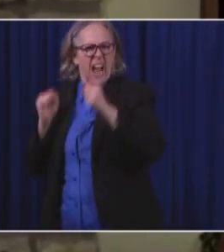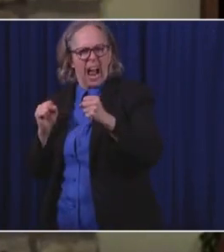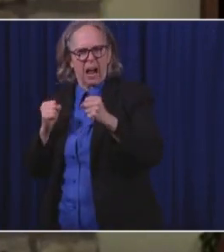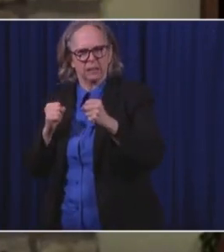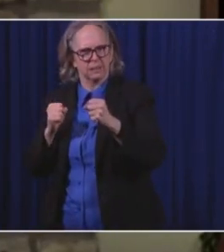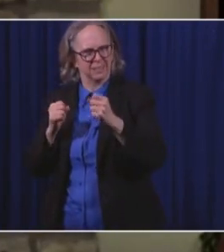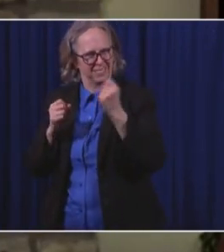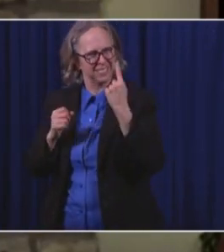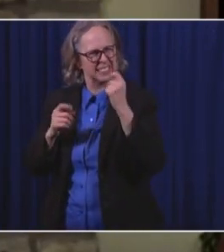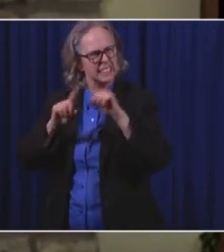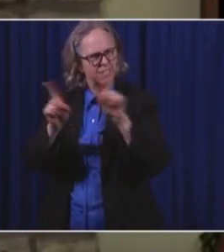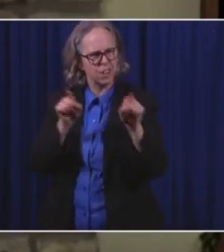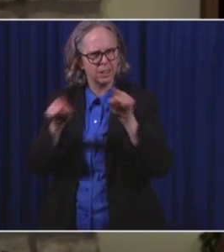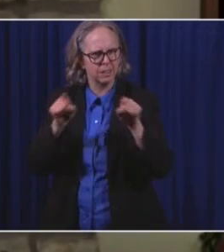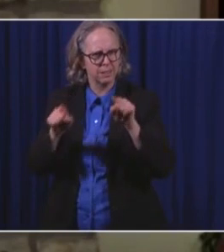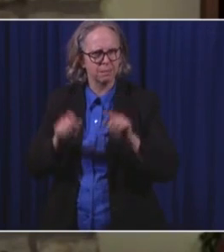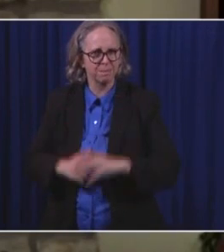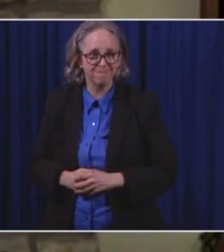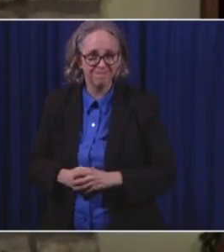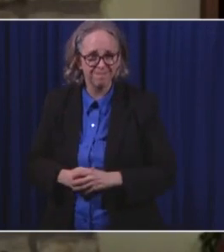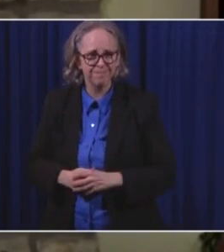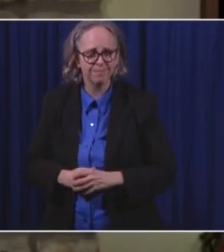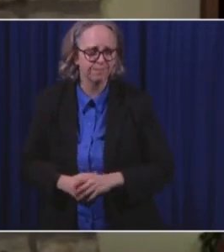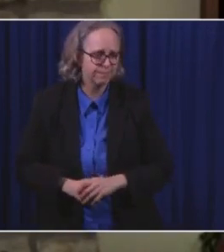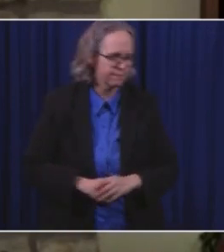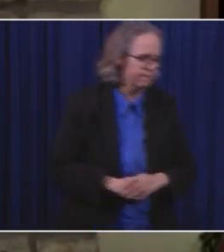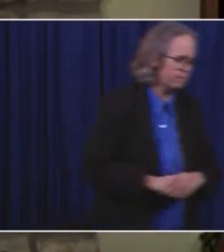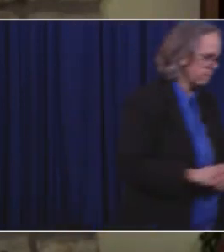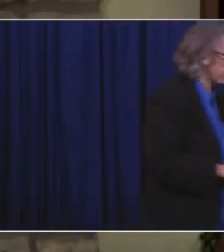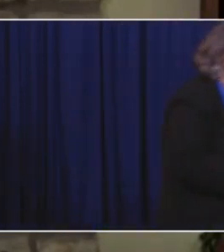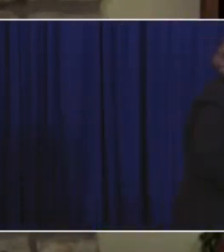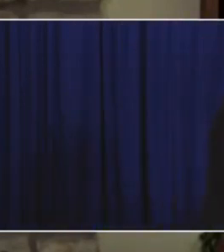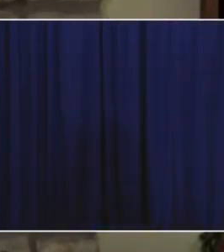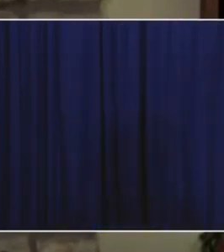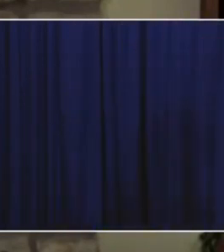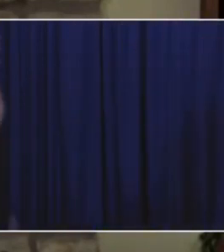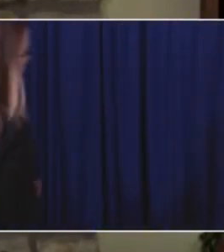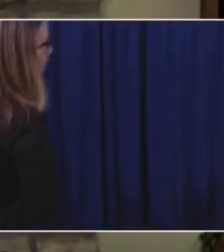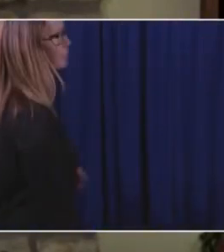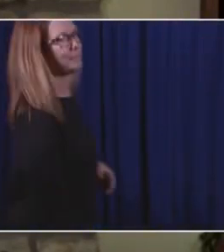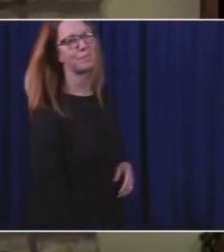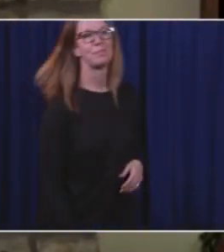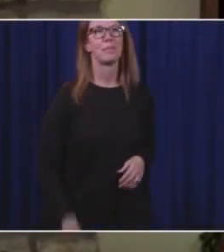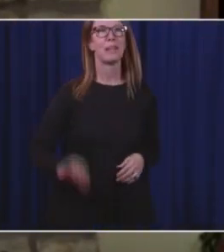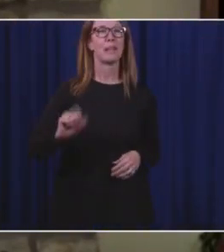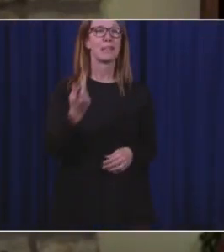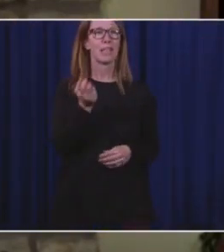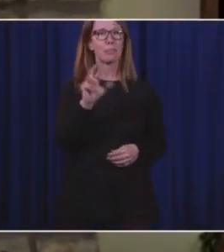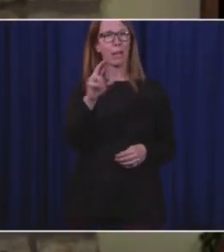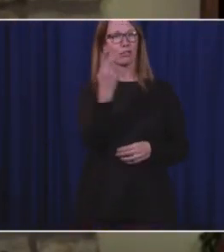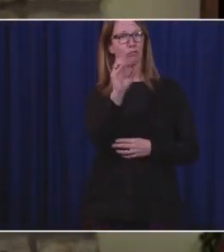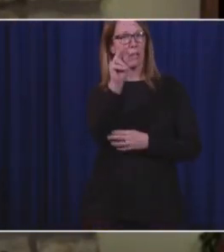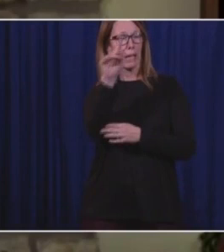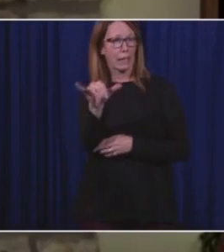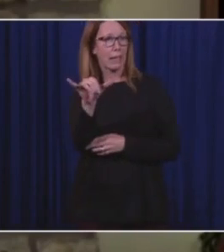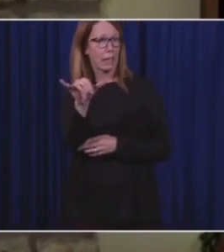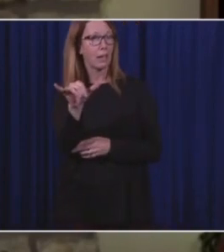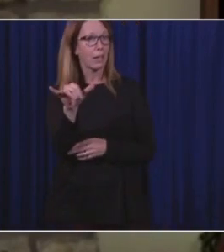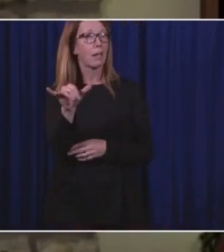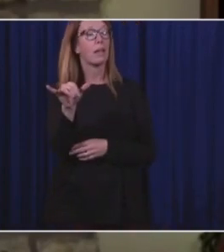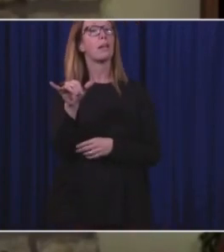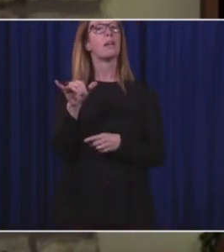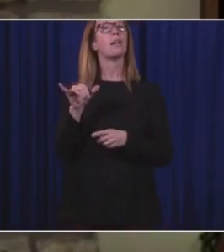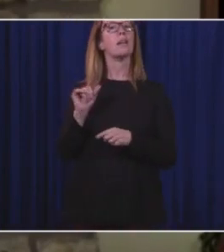Next question is from Spencer Hickey at Hannah News Service. Thank you. Governor, you opened by congratulating